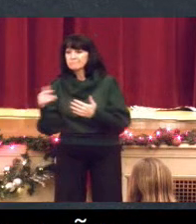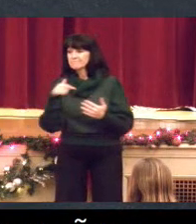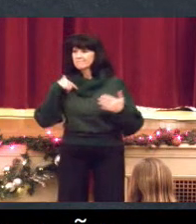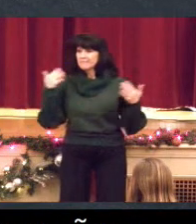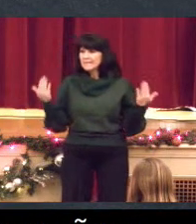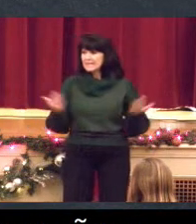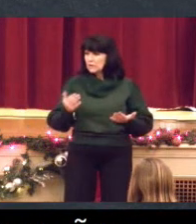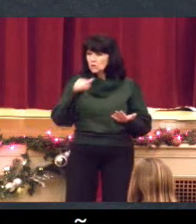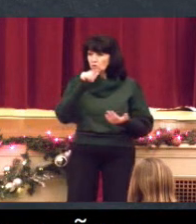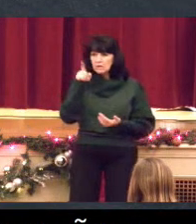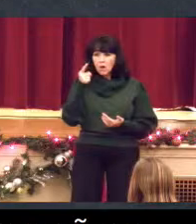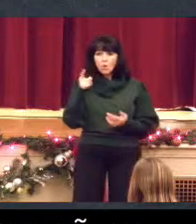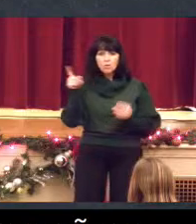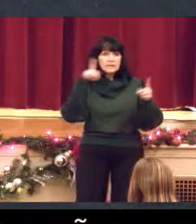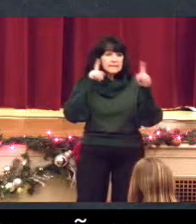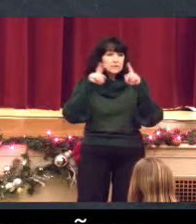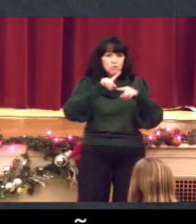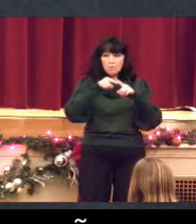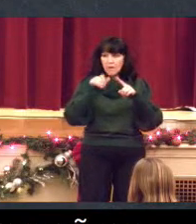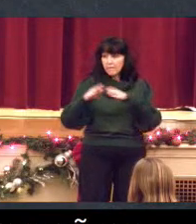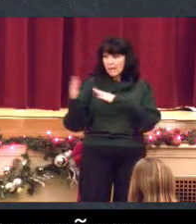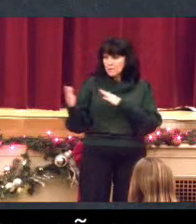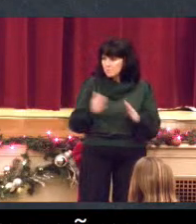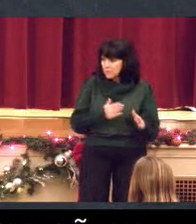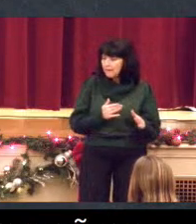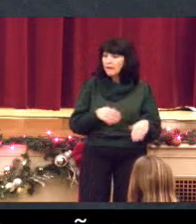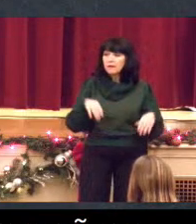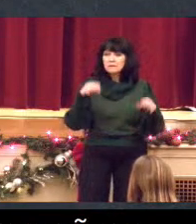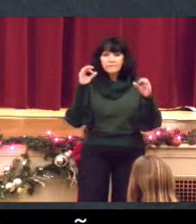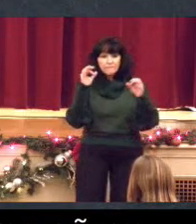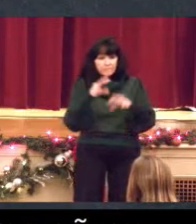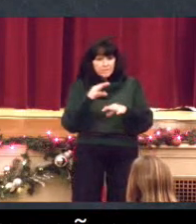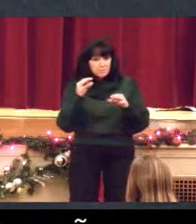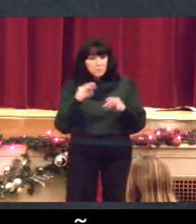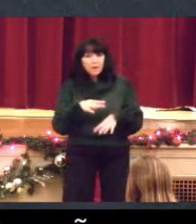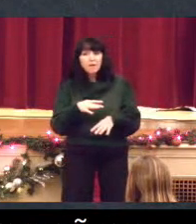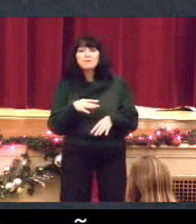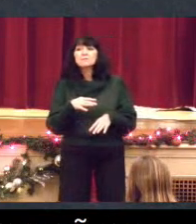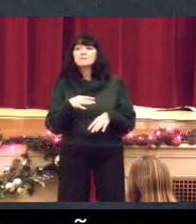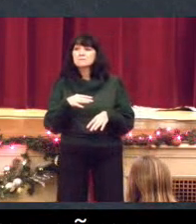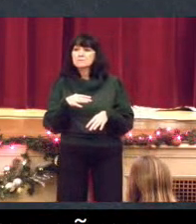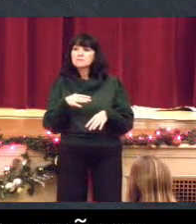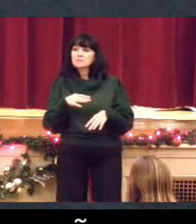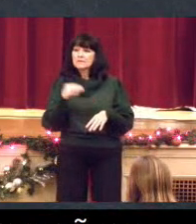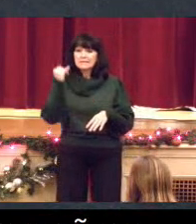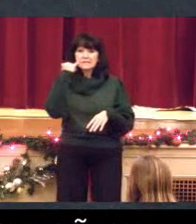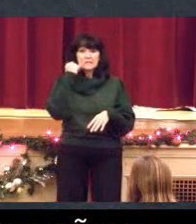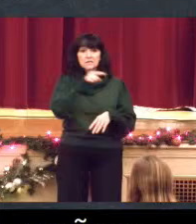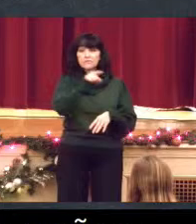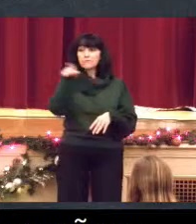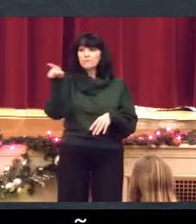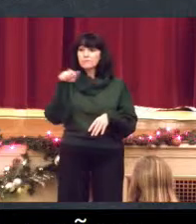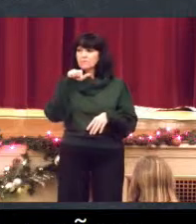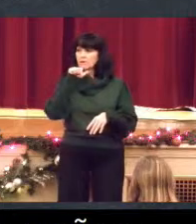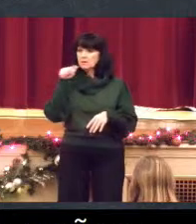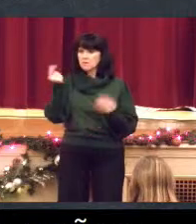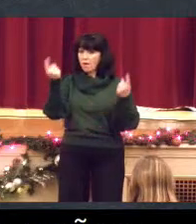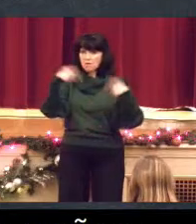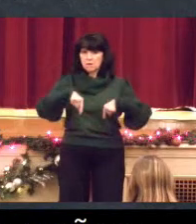options, collect feedback. Again, you can either come in person, you can go online and do a